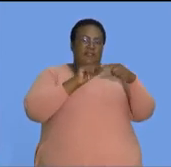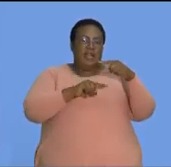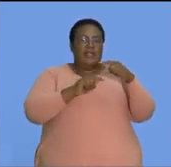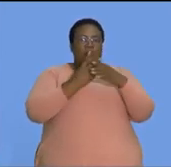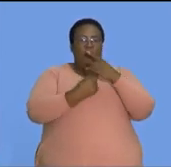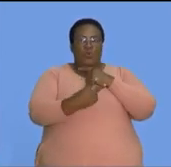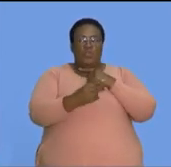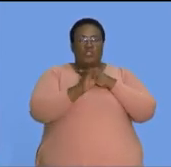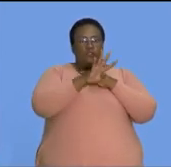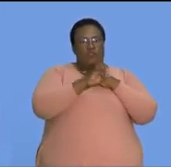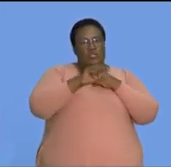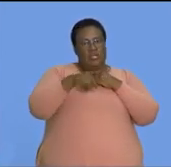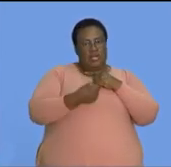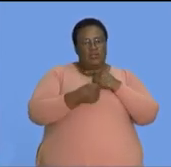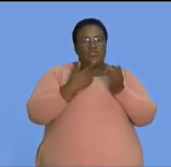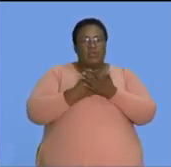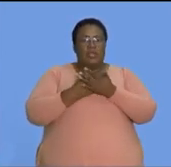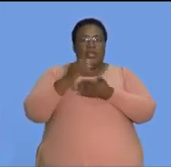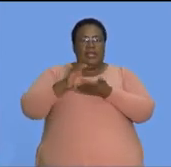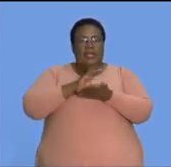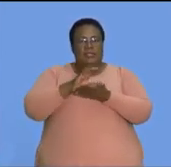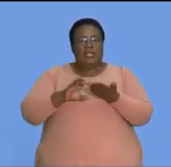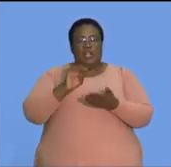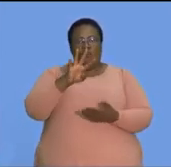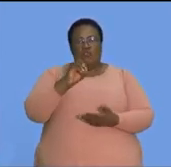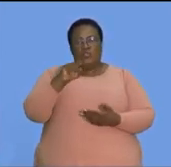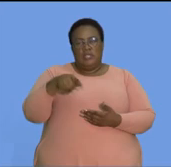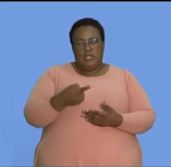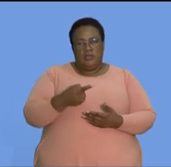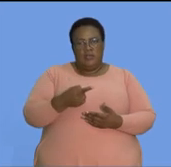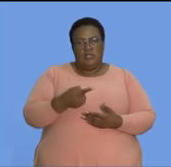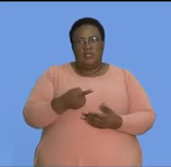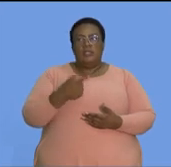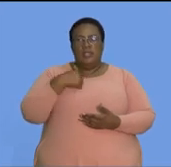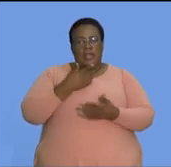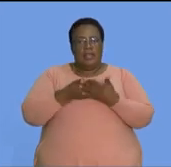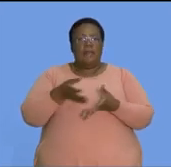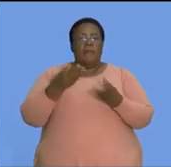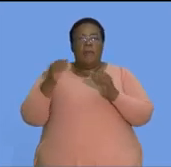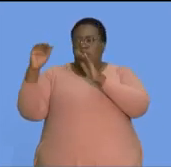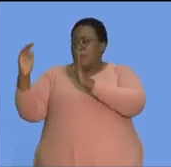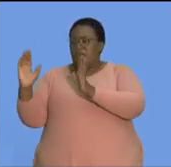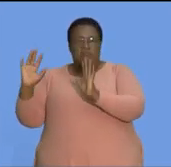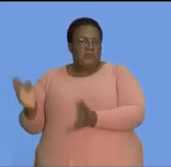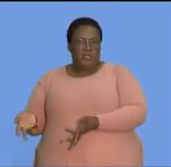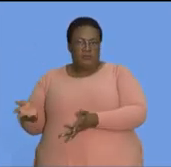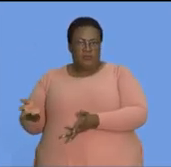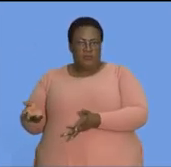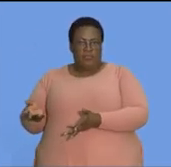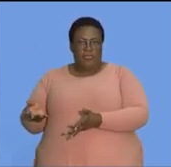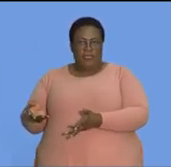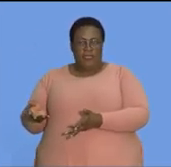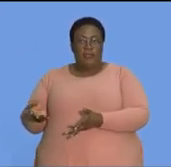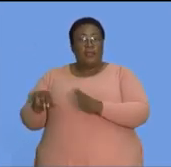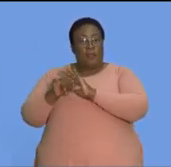both sides by the 40,000 to get rid of it, so that I can only have the bracket on its own. Remember, that's the